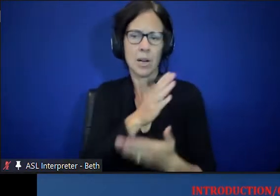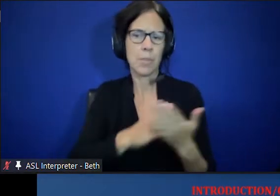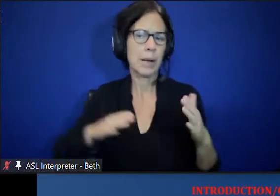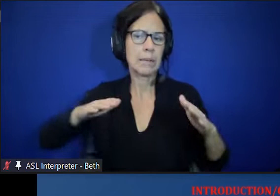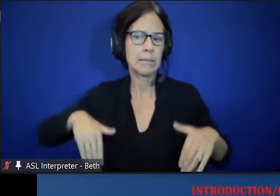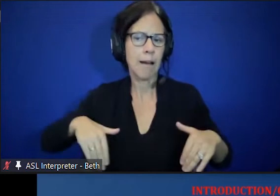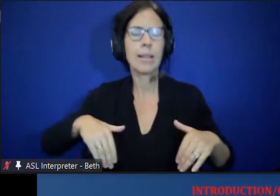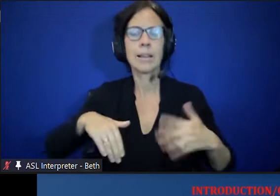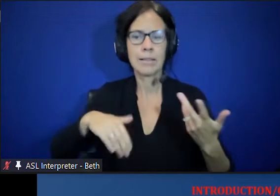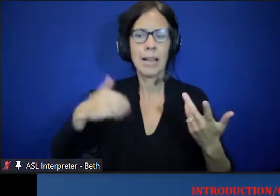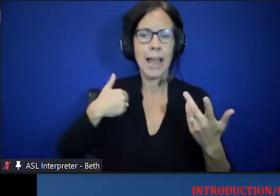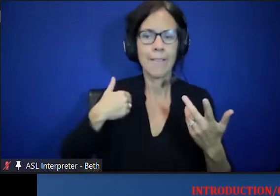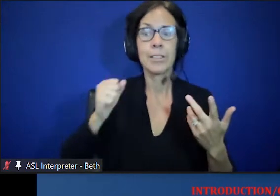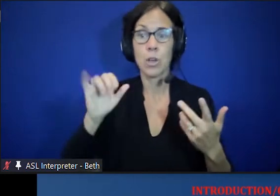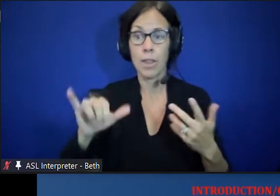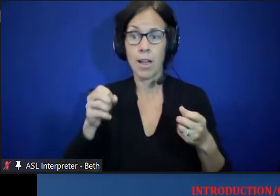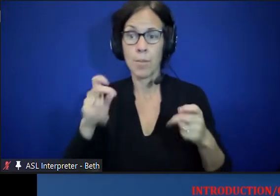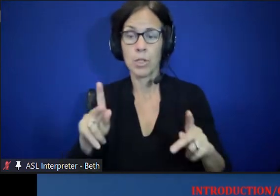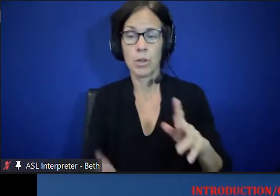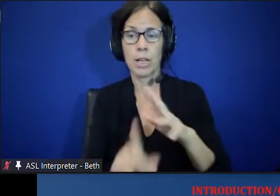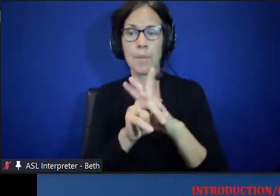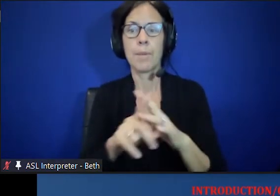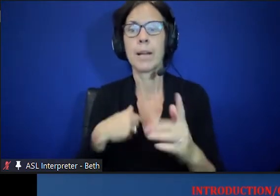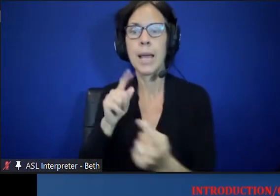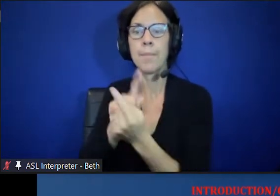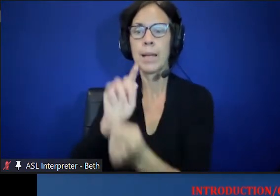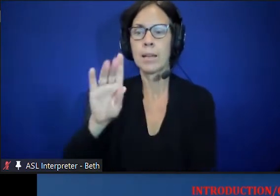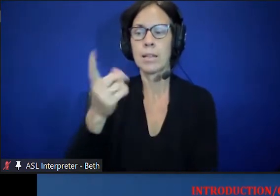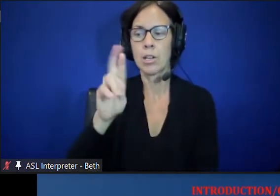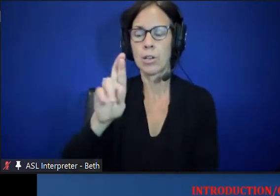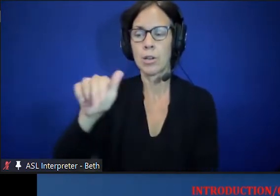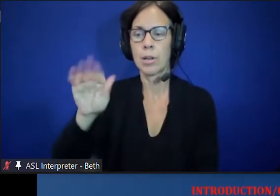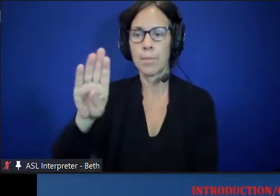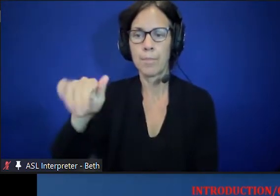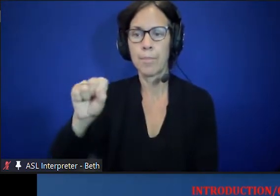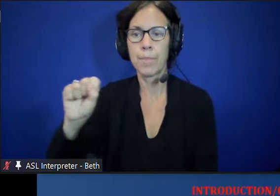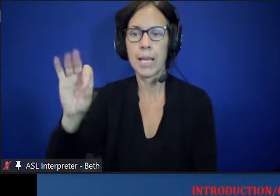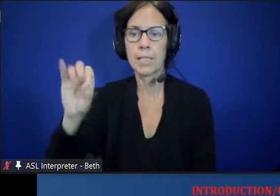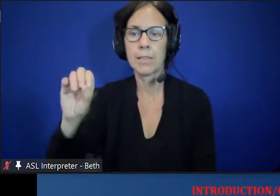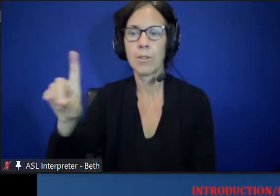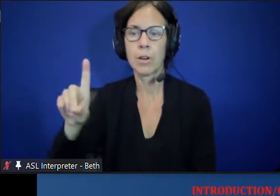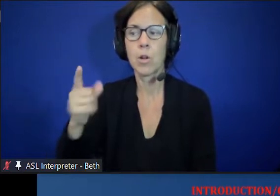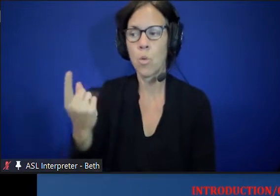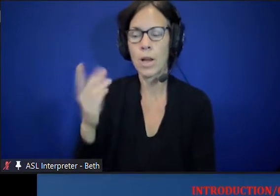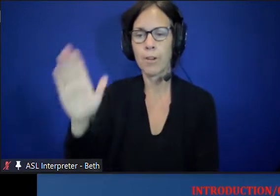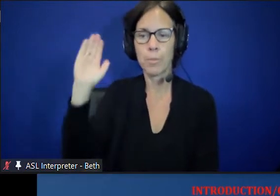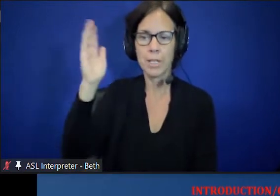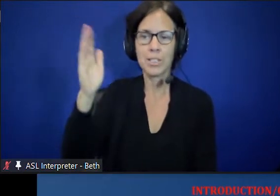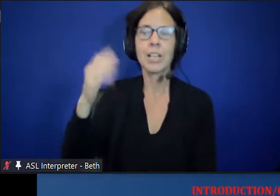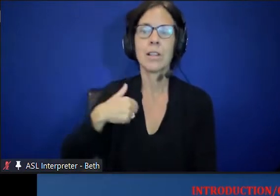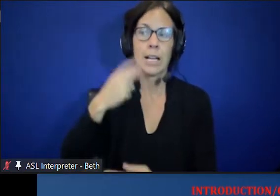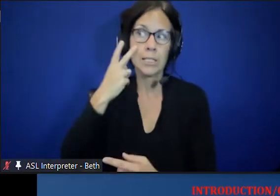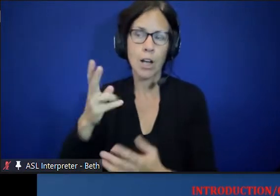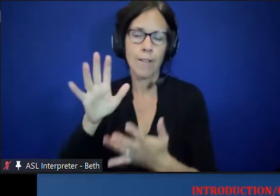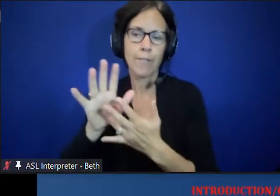it. So when this opportunity came up and I met Dr. Bashford at one of her presentations that she gave my freshman year, I reached